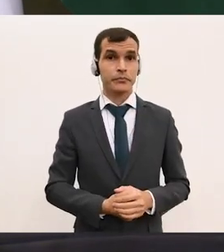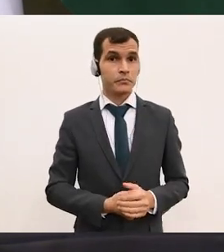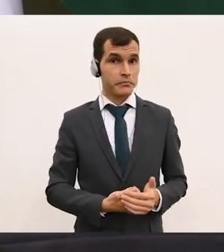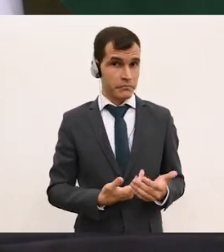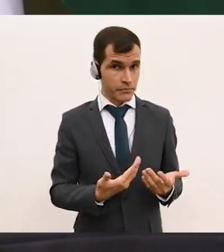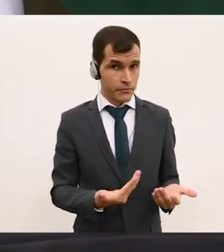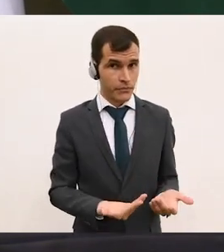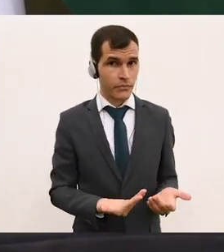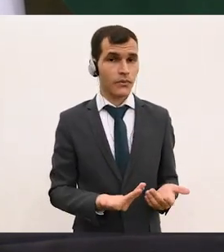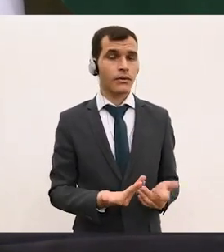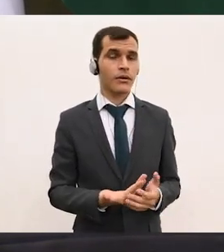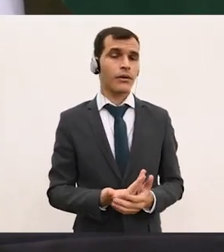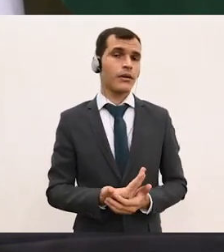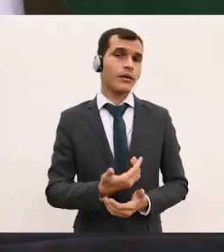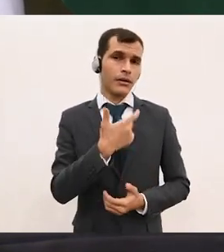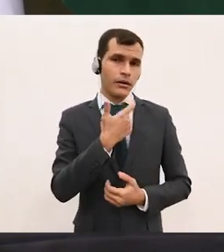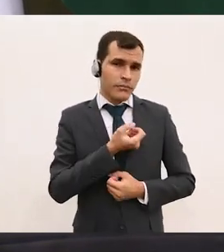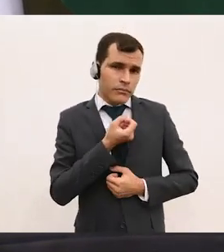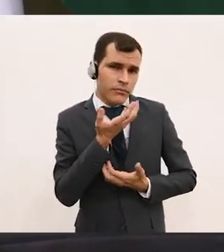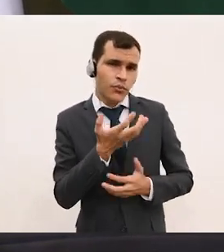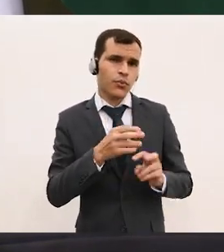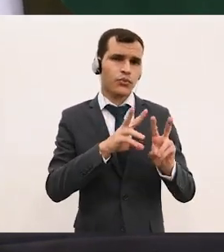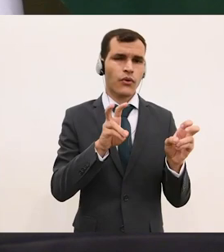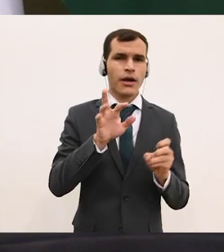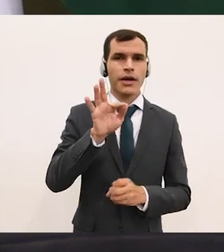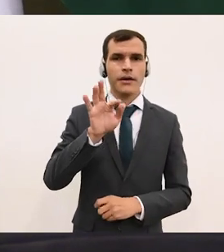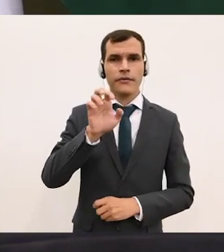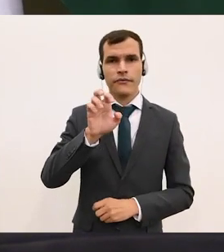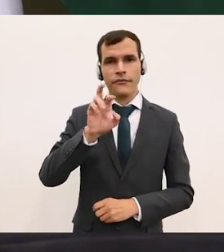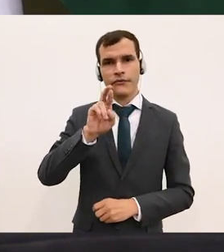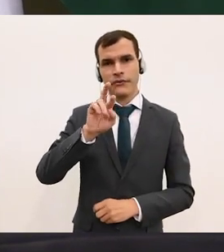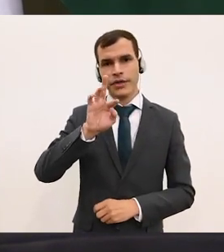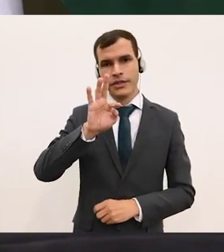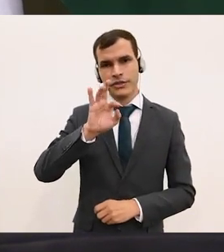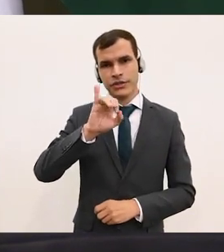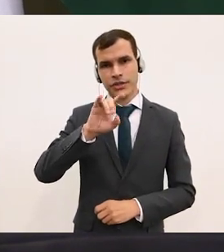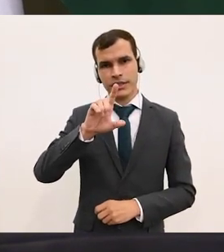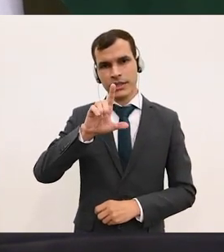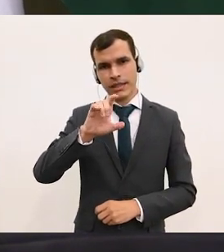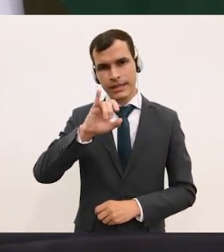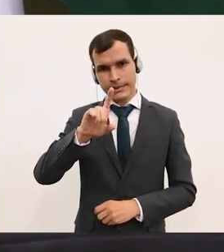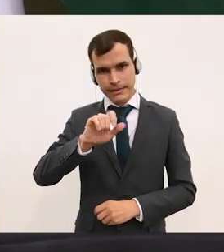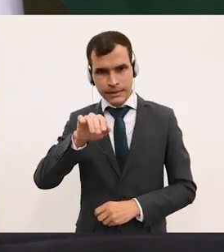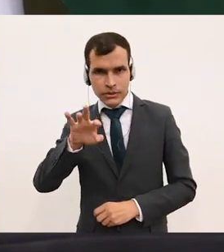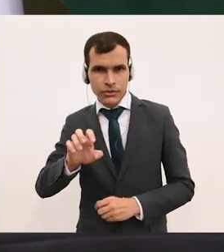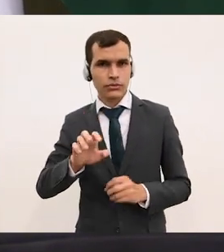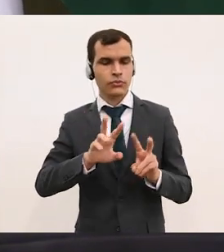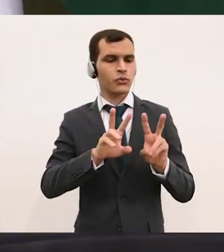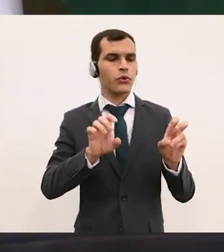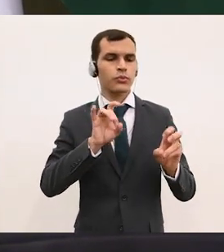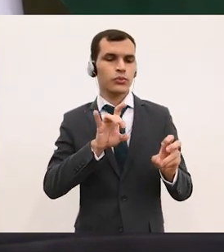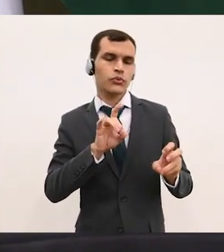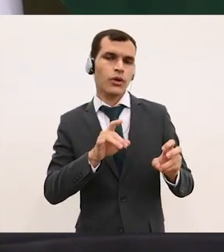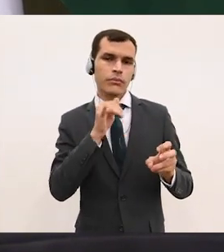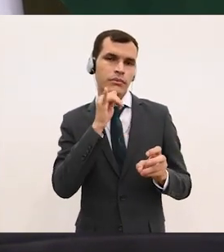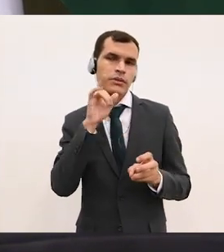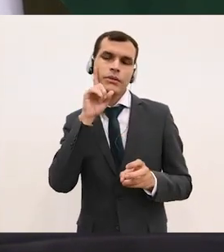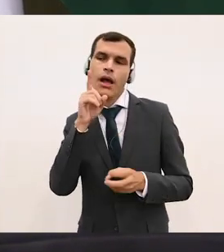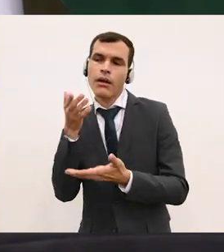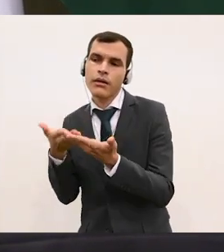fertilizer, it's not just about talking to the U.S. This is something we would bring before members.